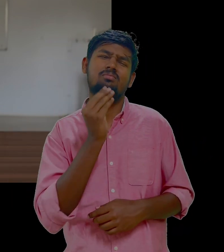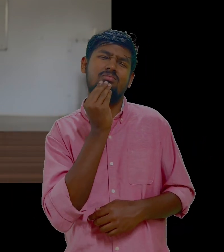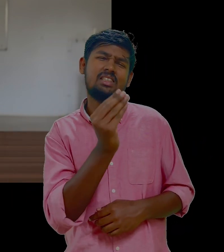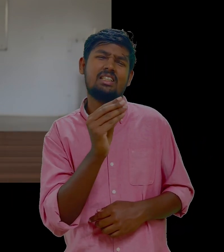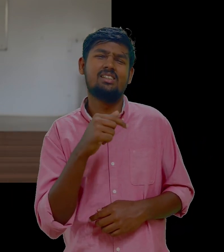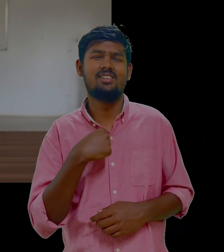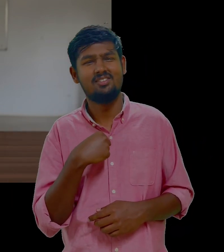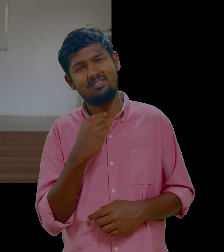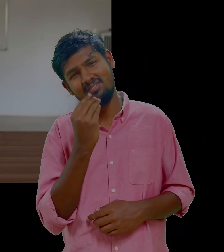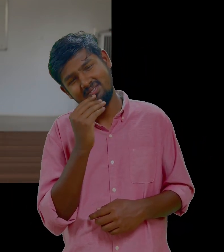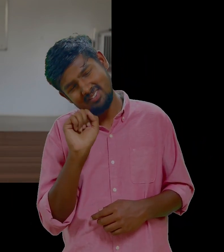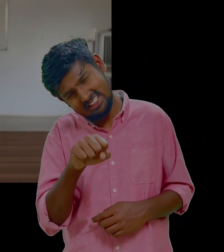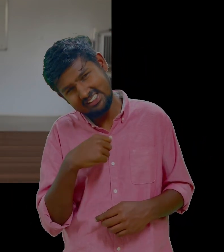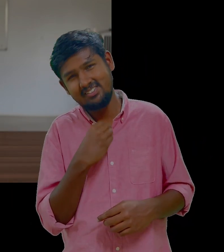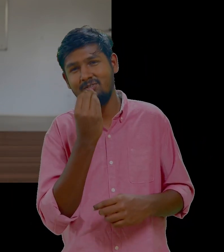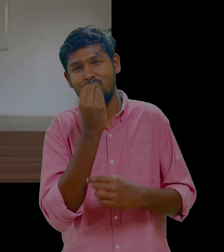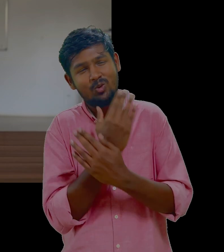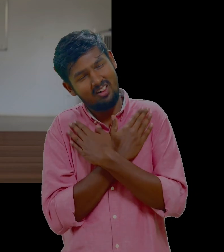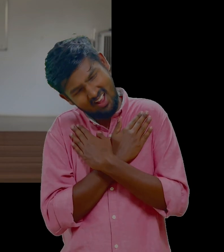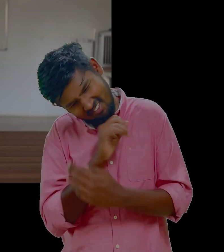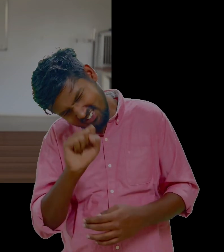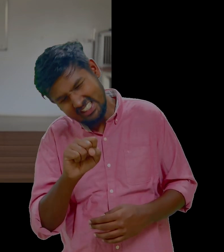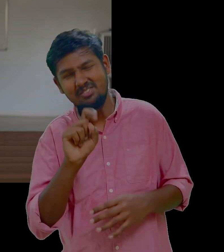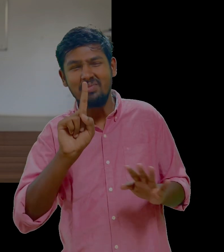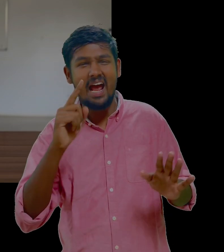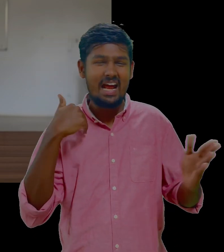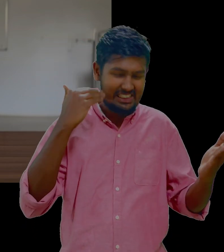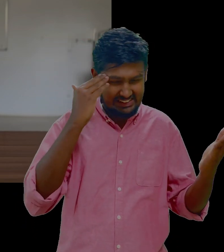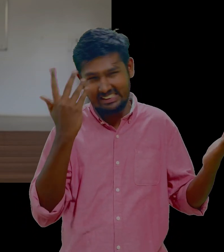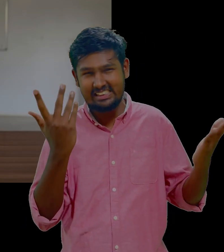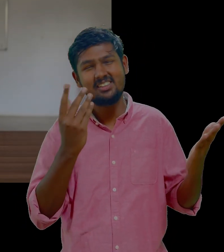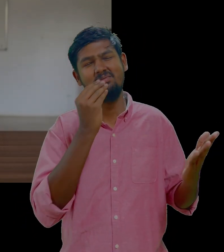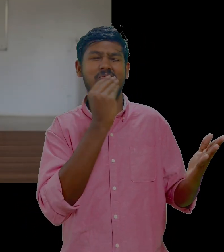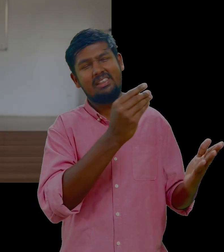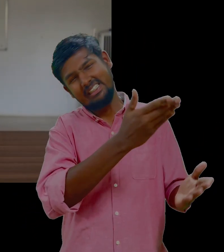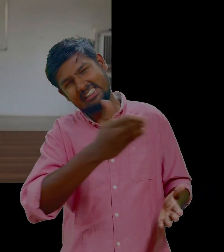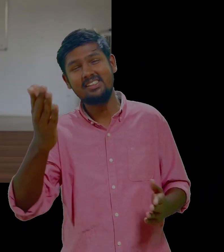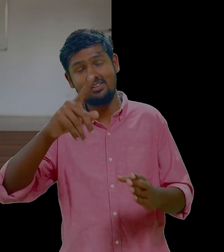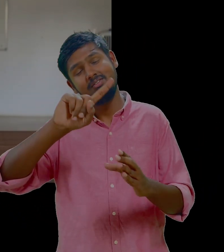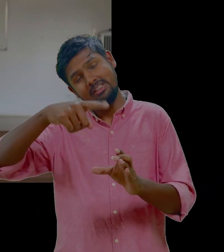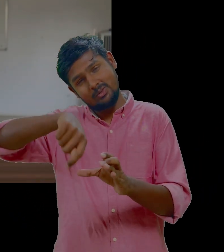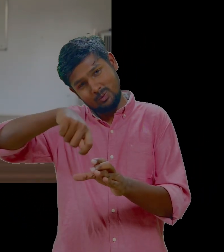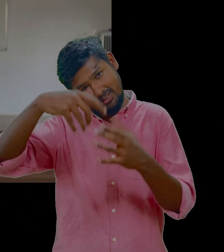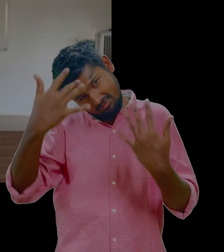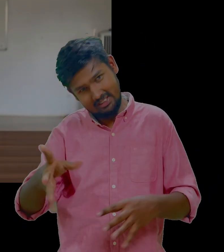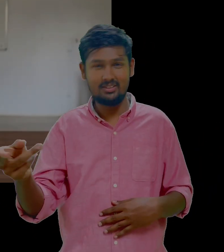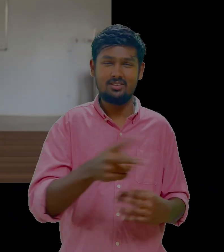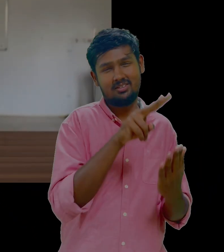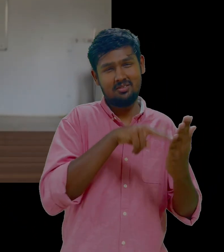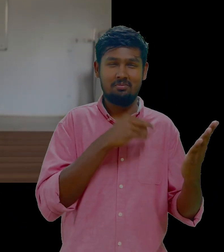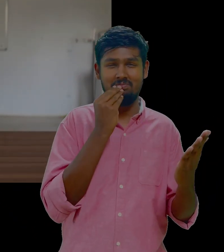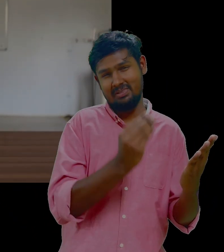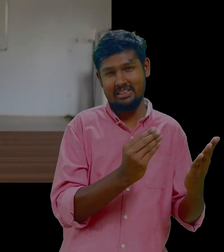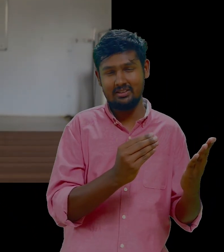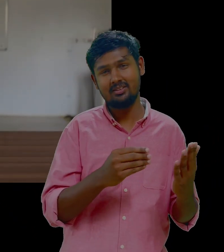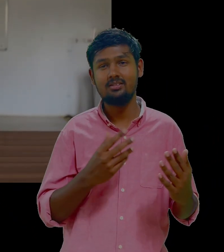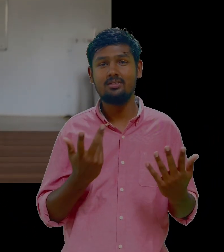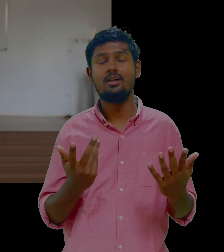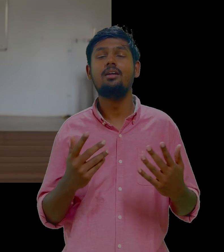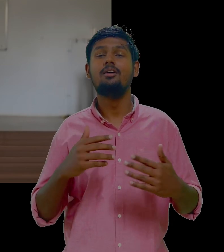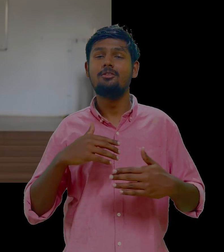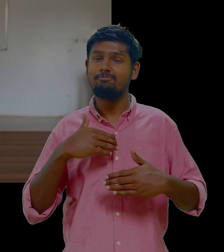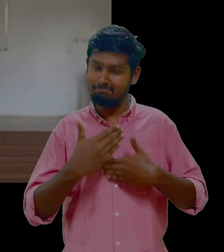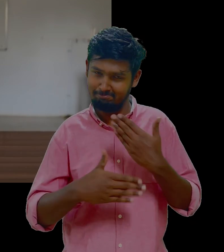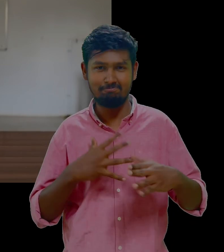cook. I don't think I had a choice then. Anyway, to cut the long story, I used to really